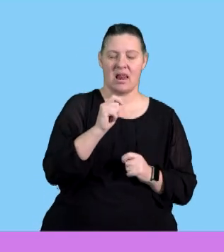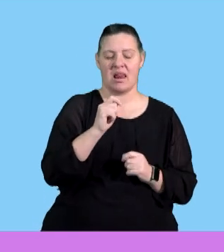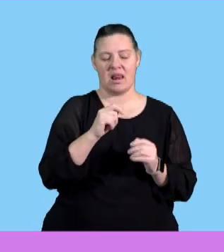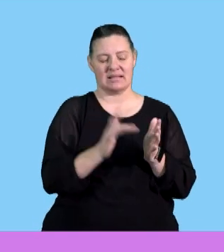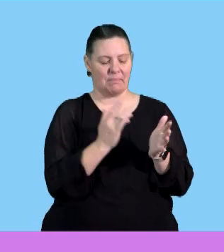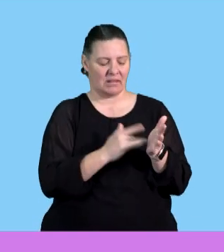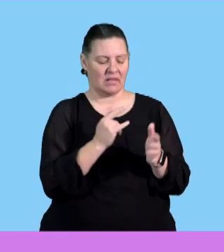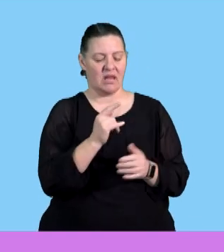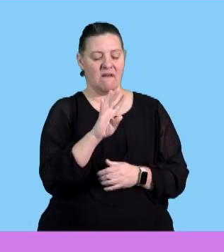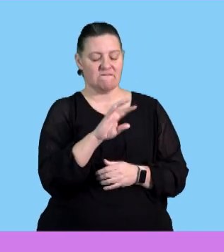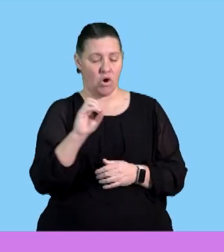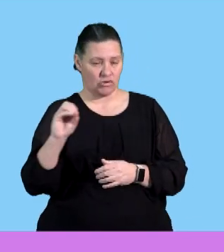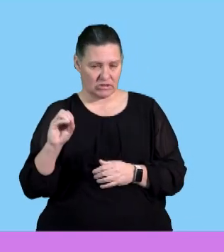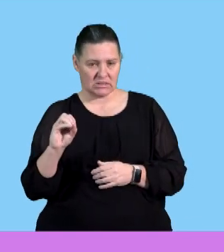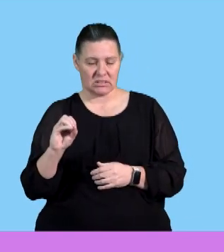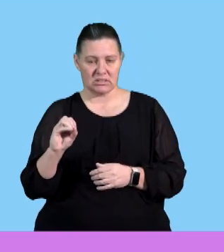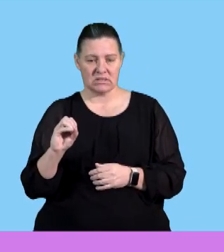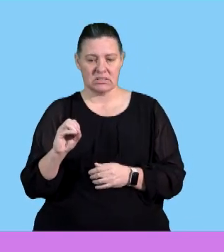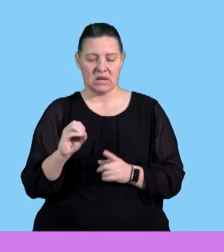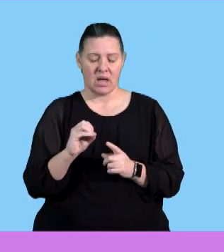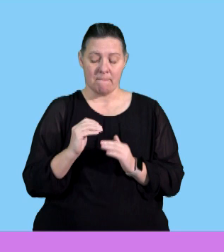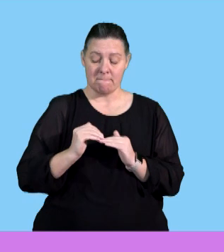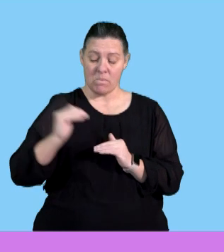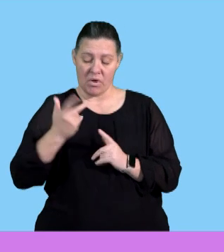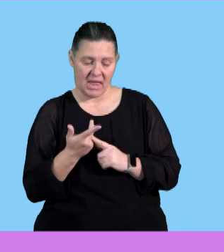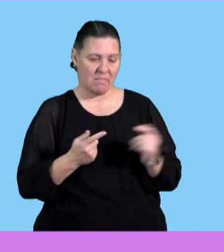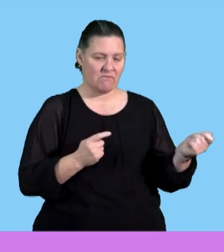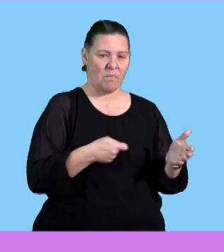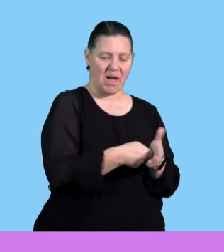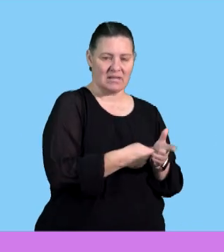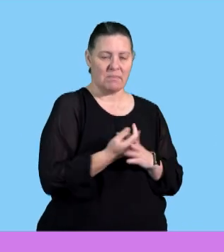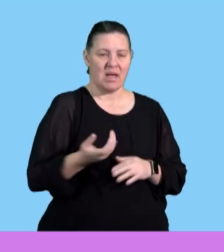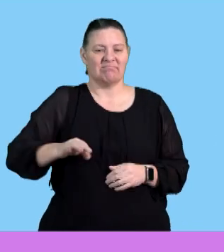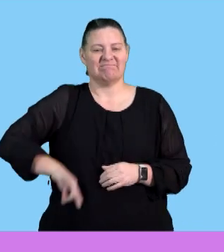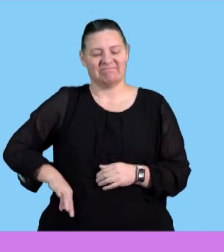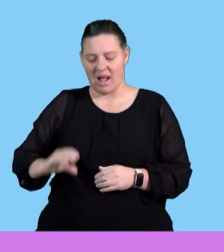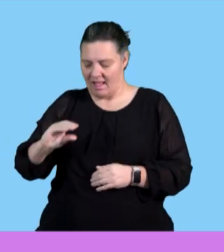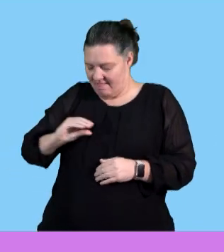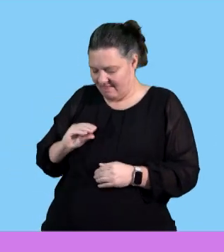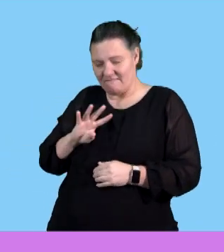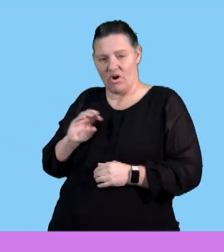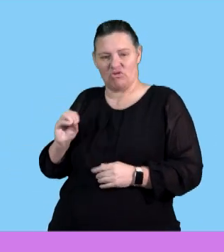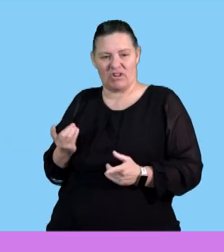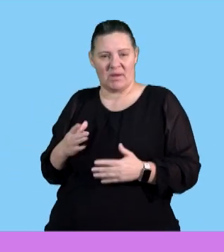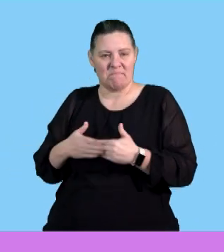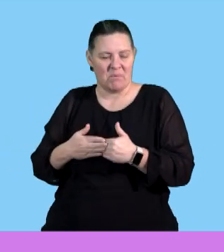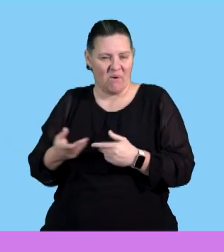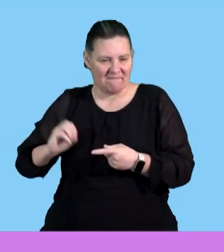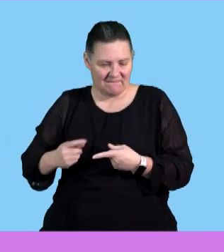for 400 Rand more than what I bought it for. I made a profit of 400